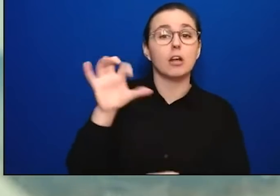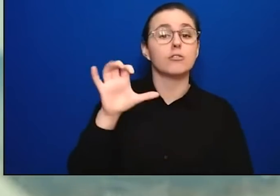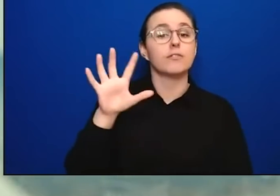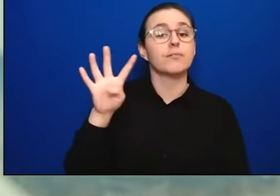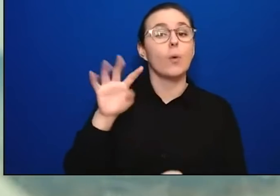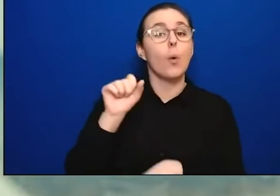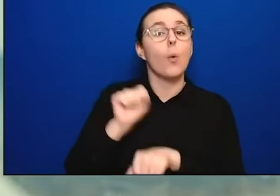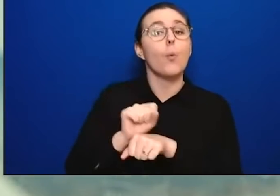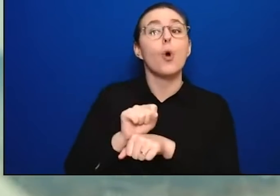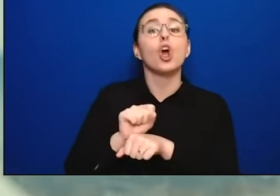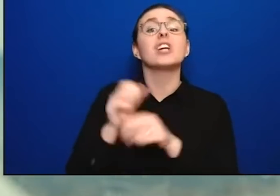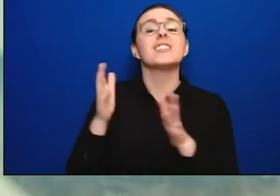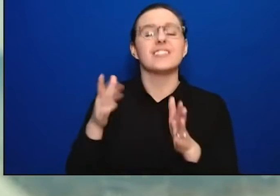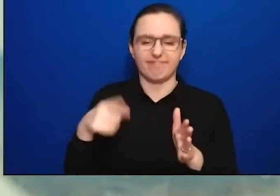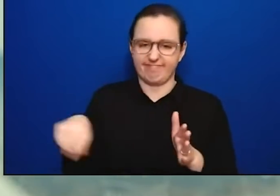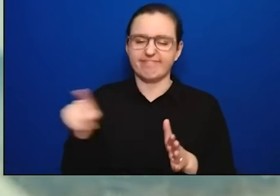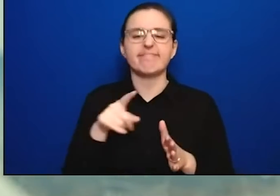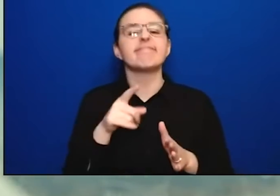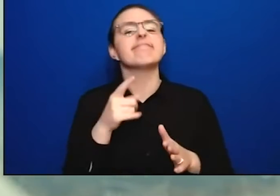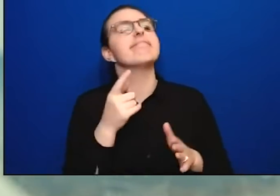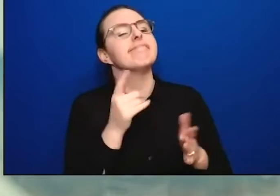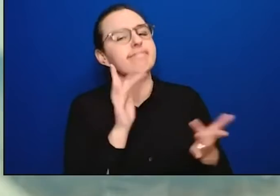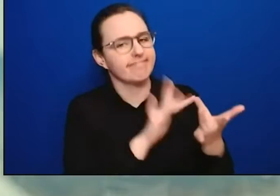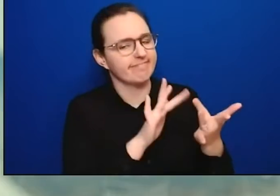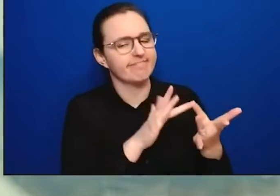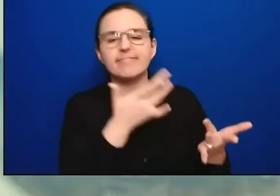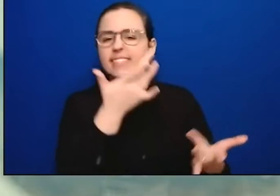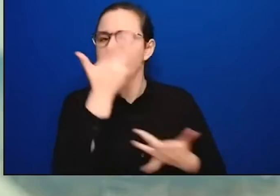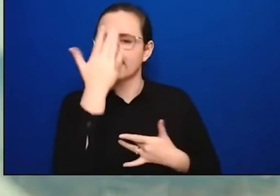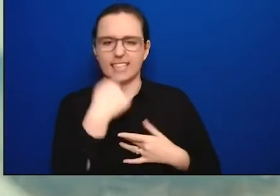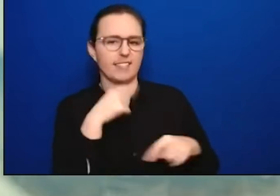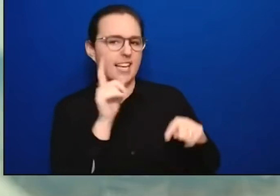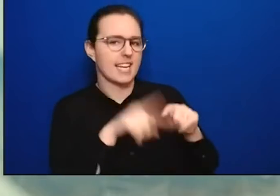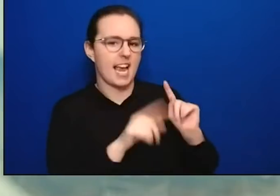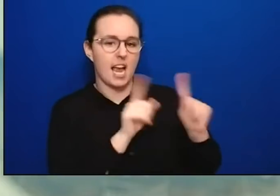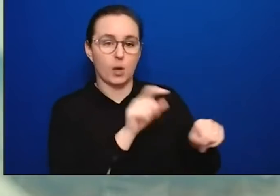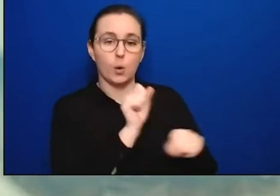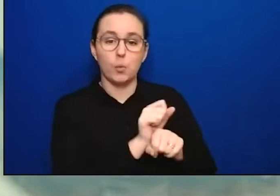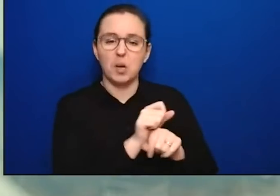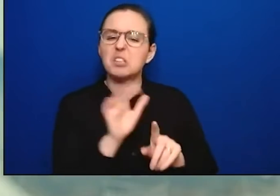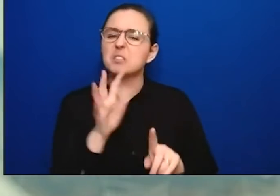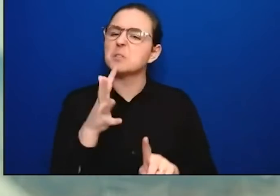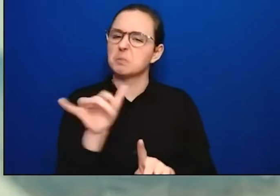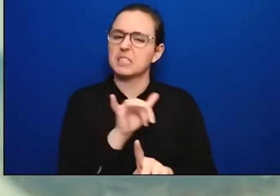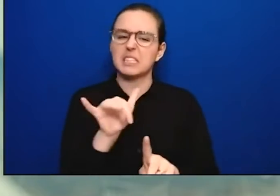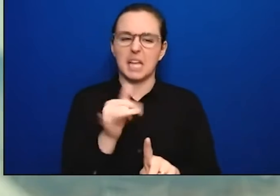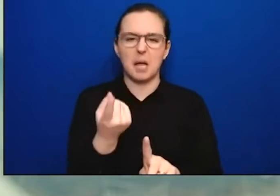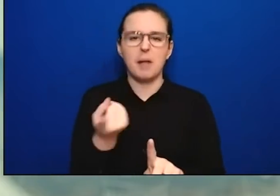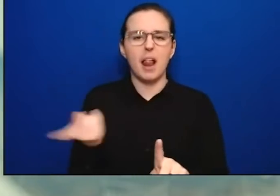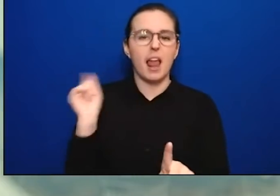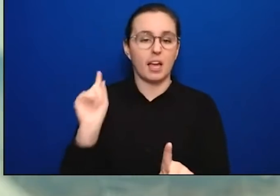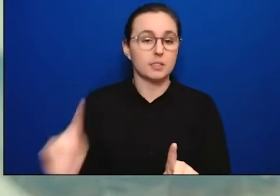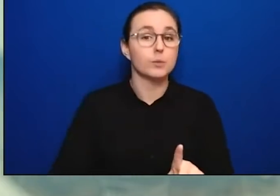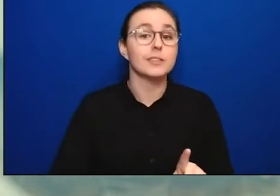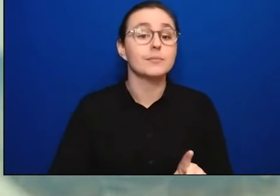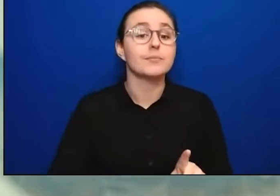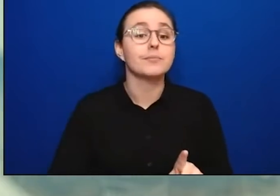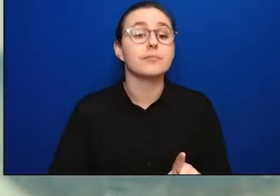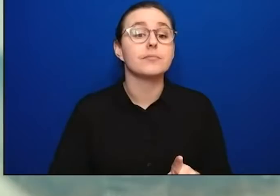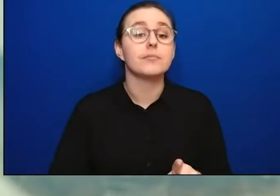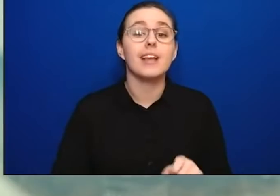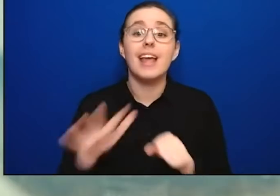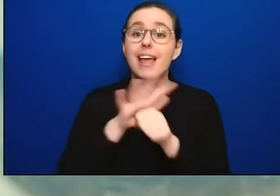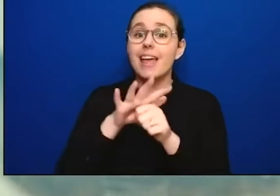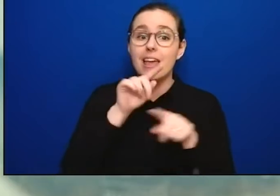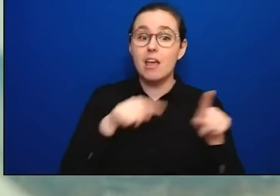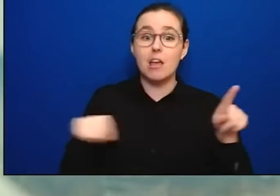workers called in sick, almost precisely a similar number as to last week. This includes 4,252 in Fraser